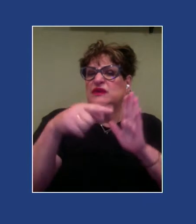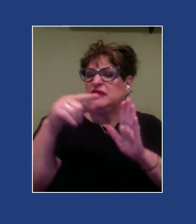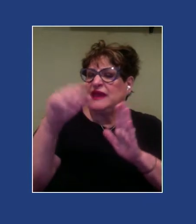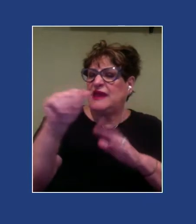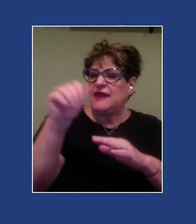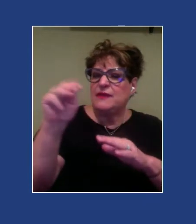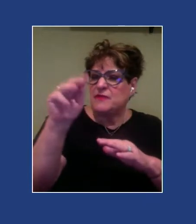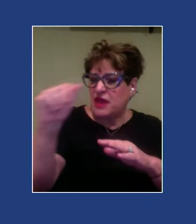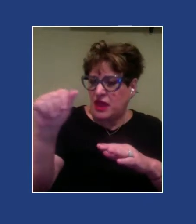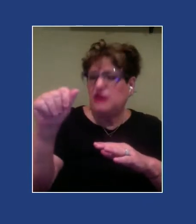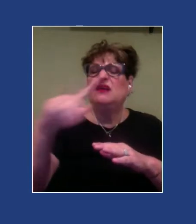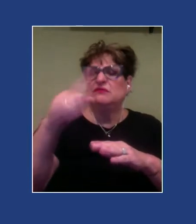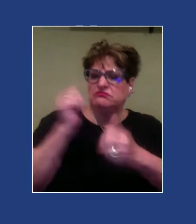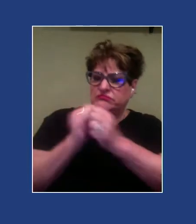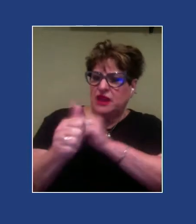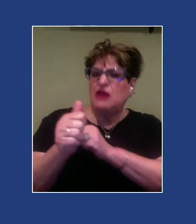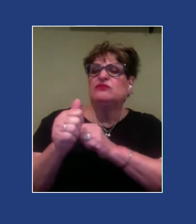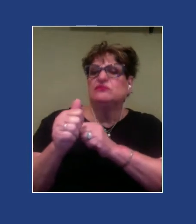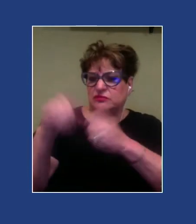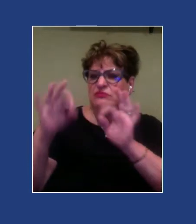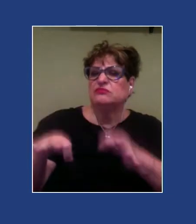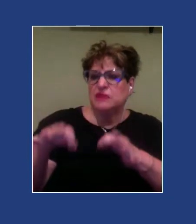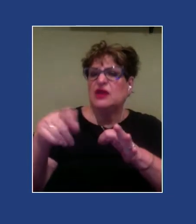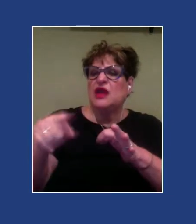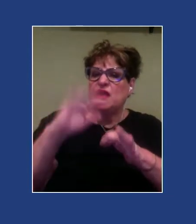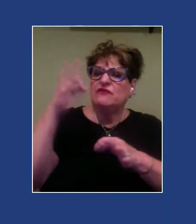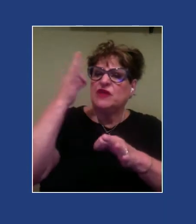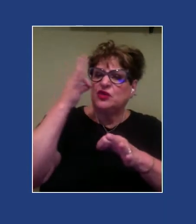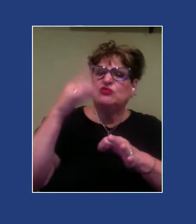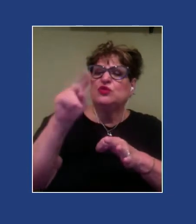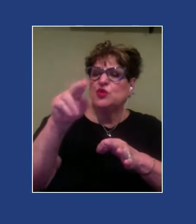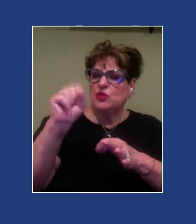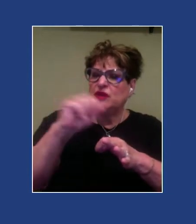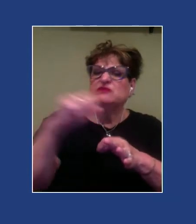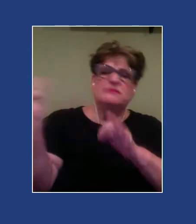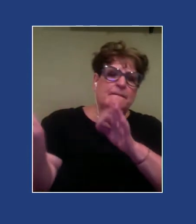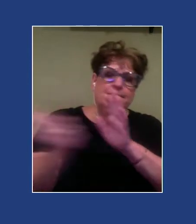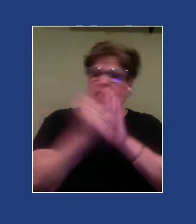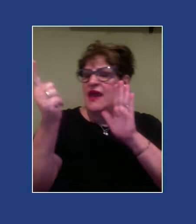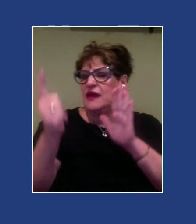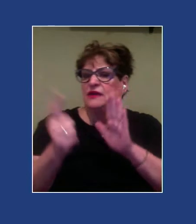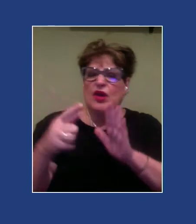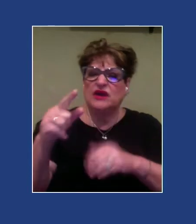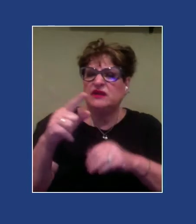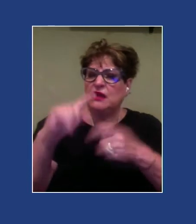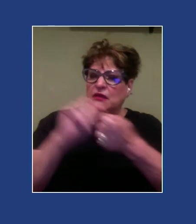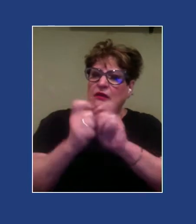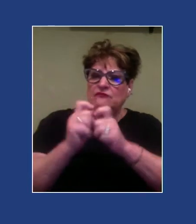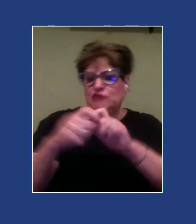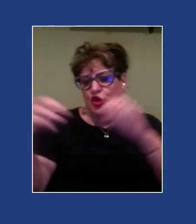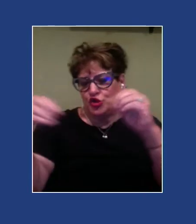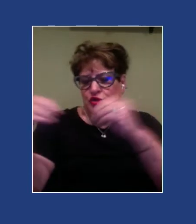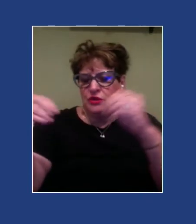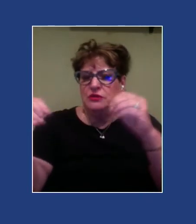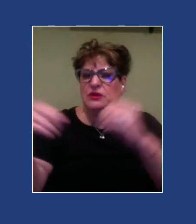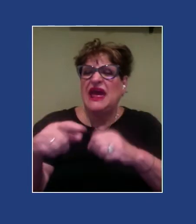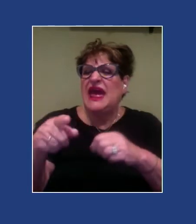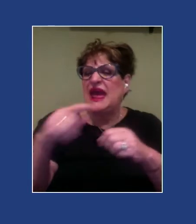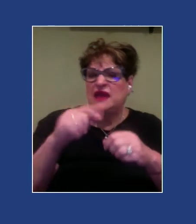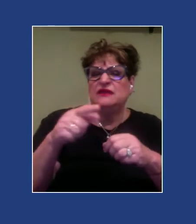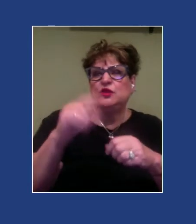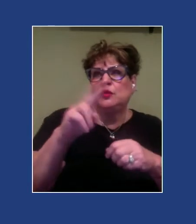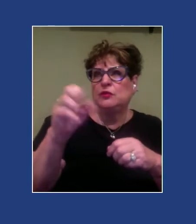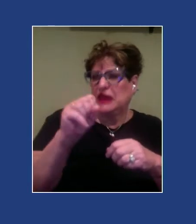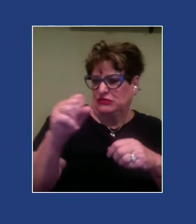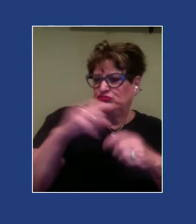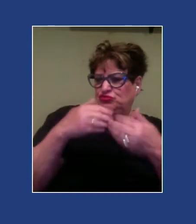when they passed a resolution in support of a federal US ban on conversion efforts, and in June of last year by the United Nations General Assembly when they